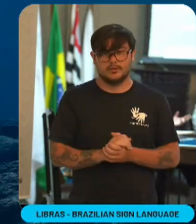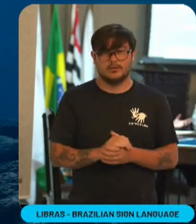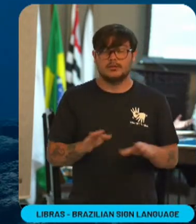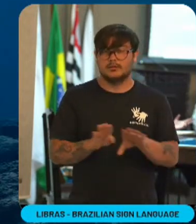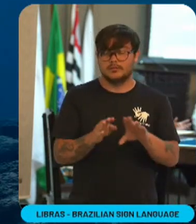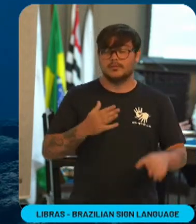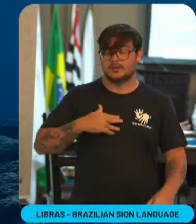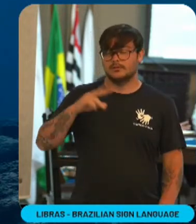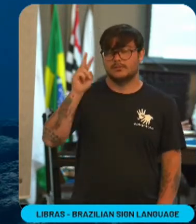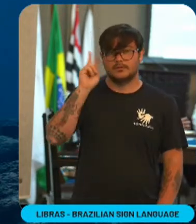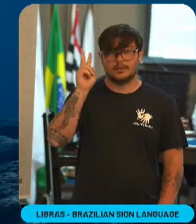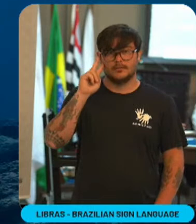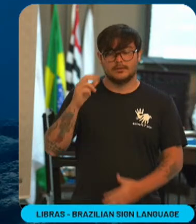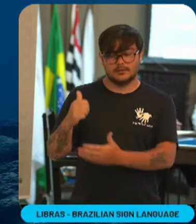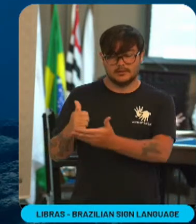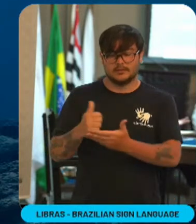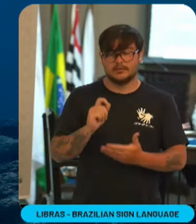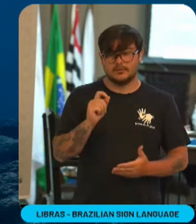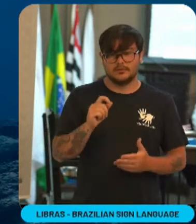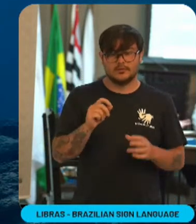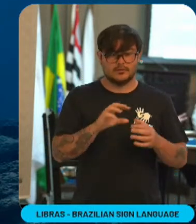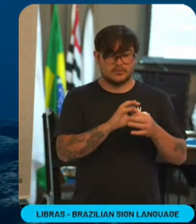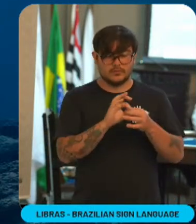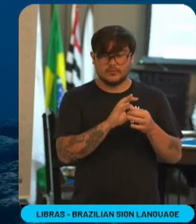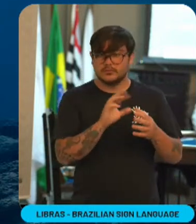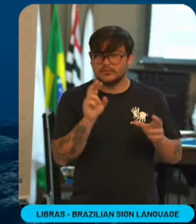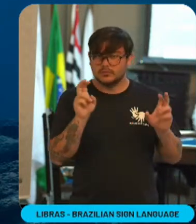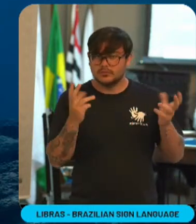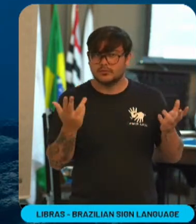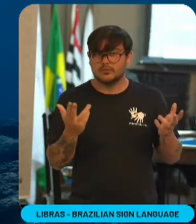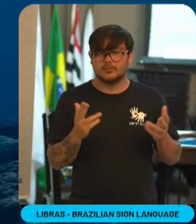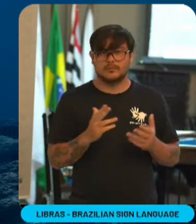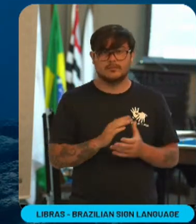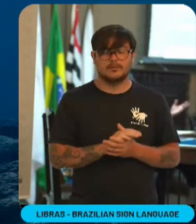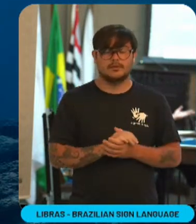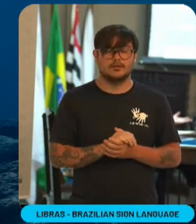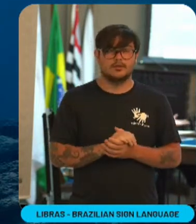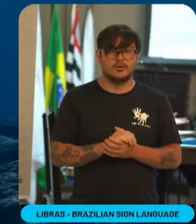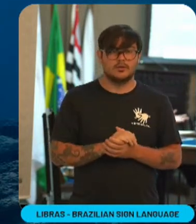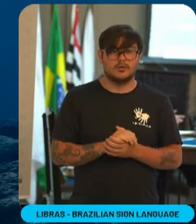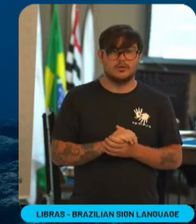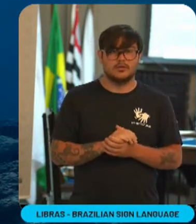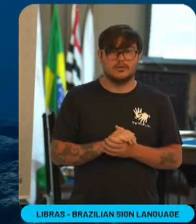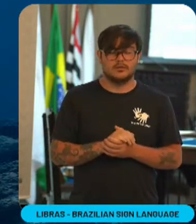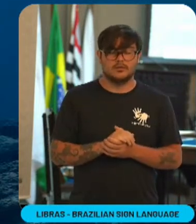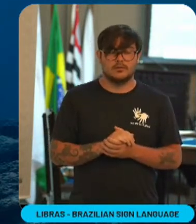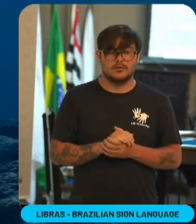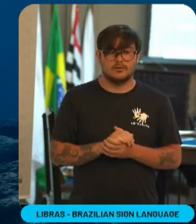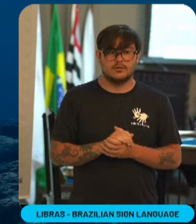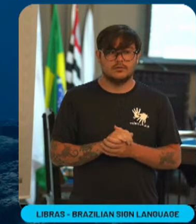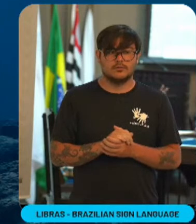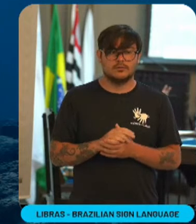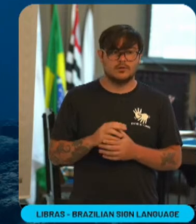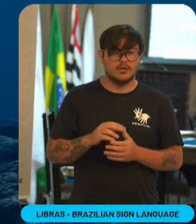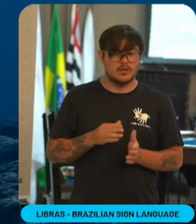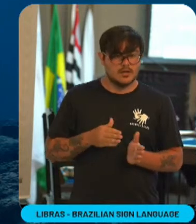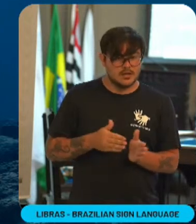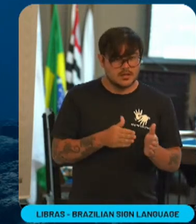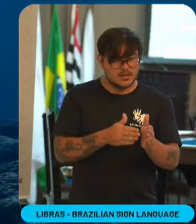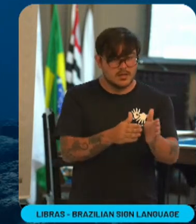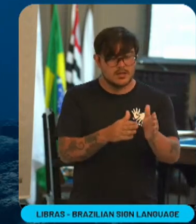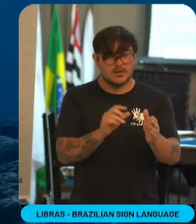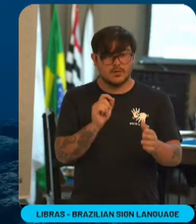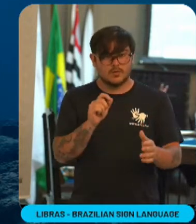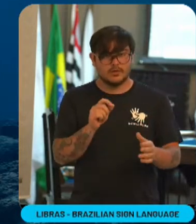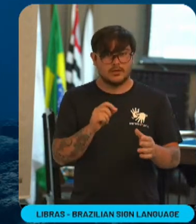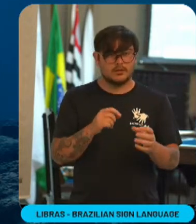And there's another element in this relationship with the flying